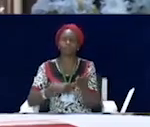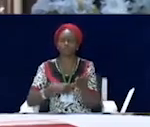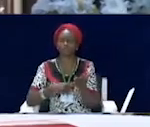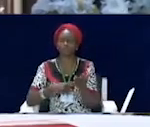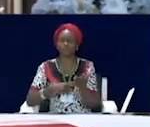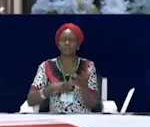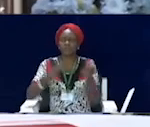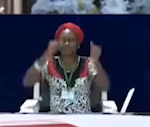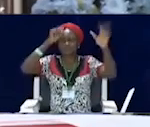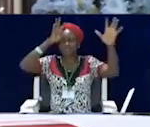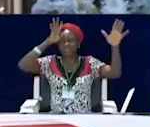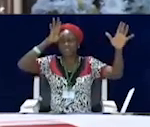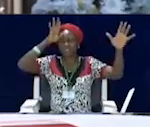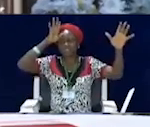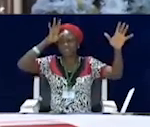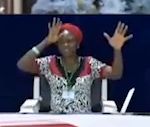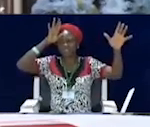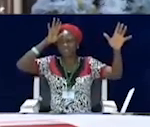Father,